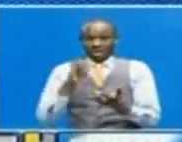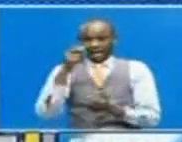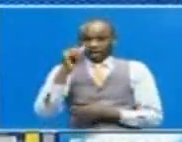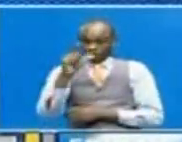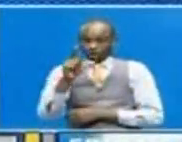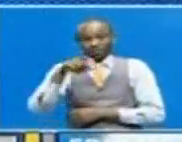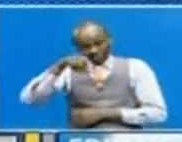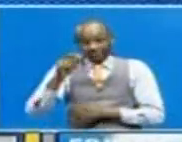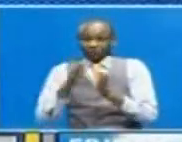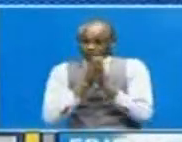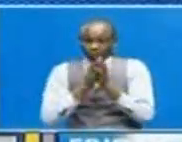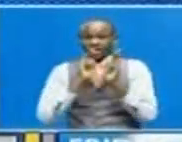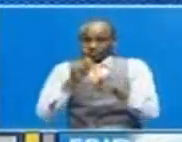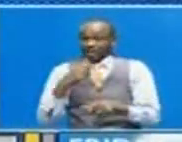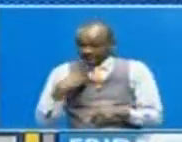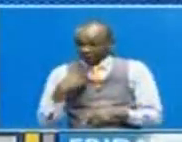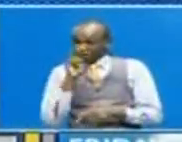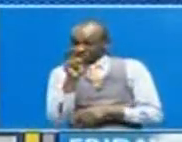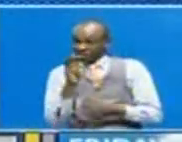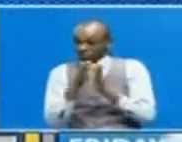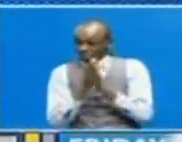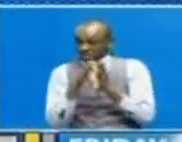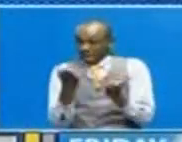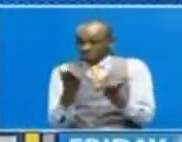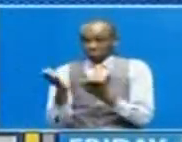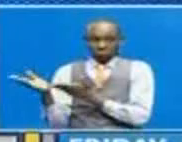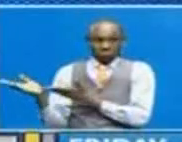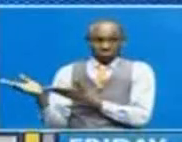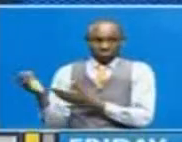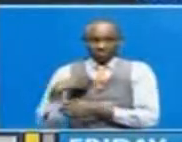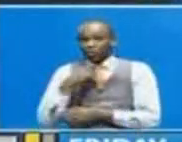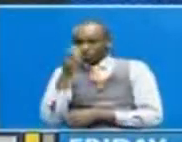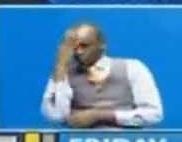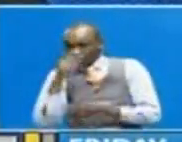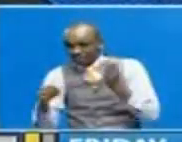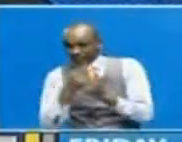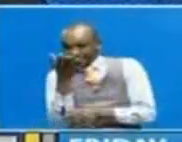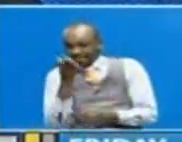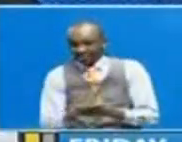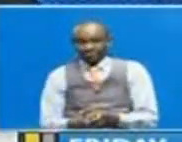Carol Nderi has that story. Let's take a look at this bizarre story because I'm interested to see what happened.